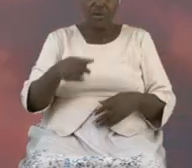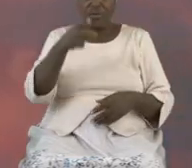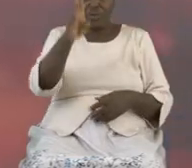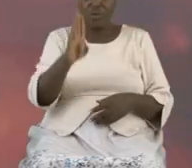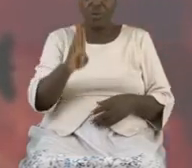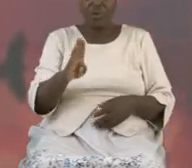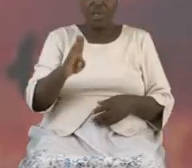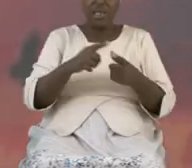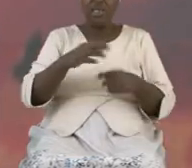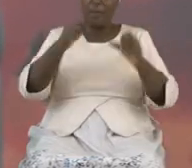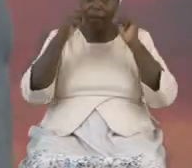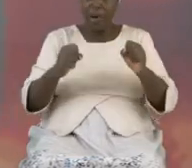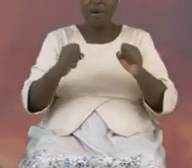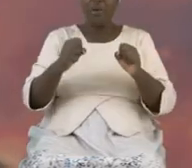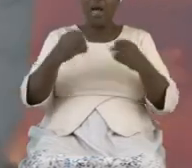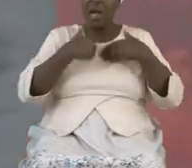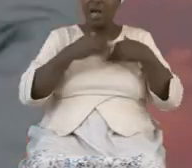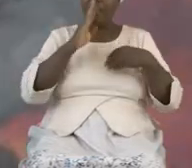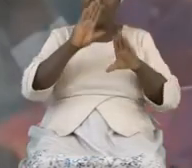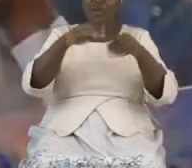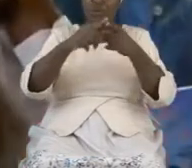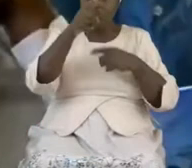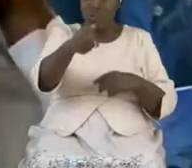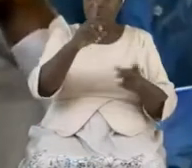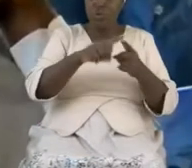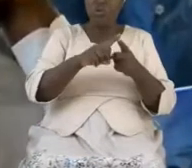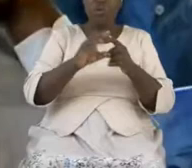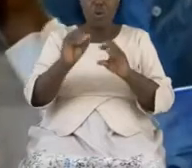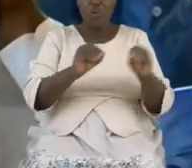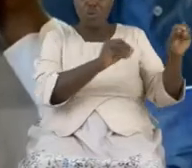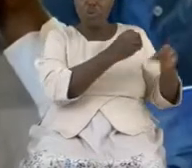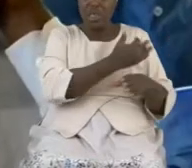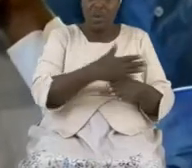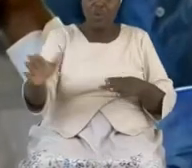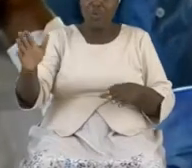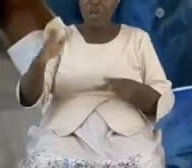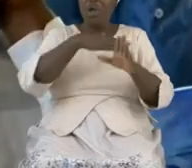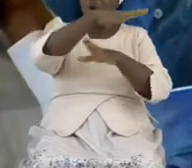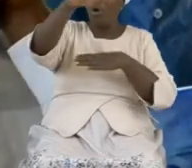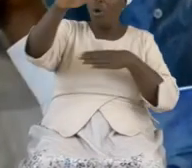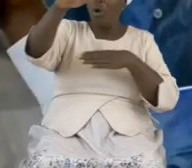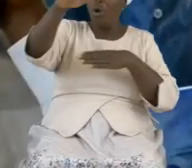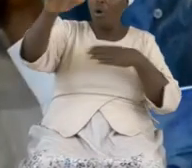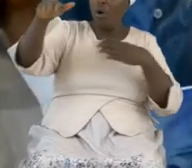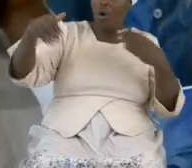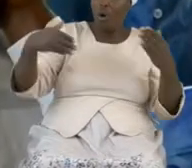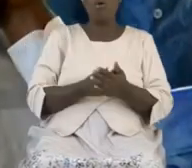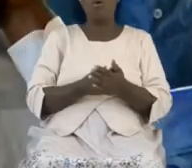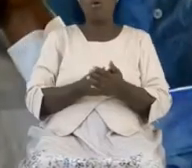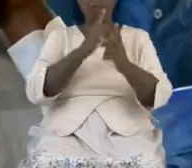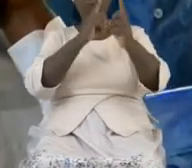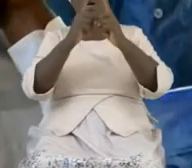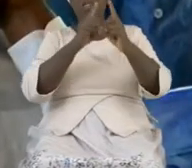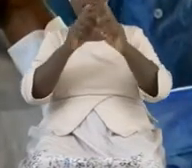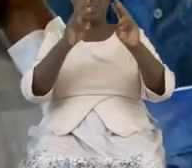power has been given to you to lay aside all malice. Look at that word,